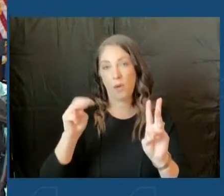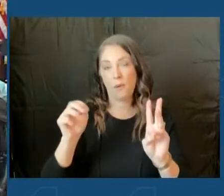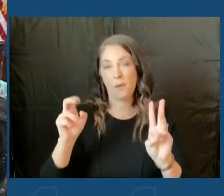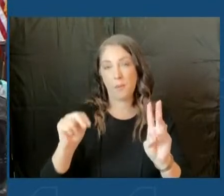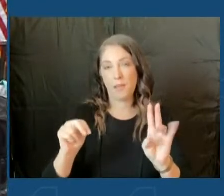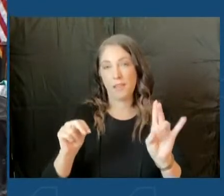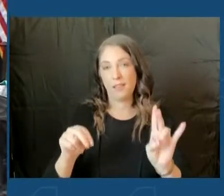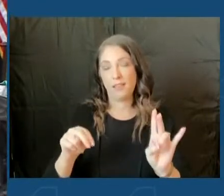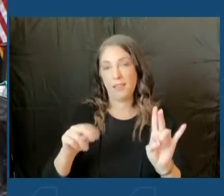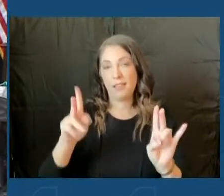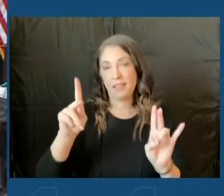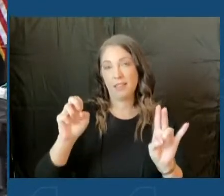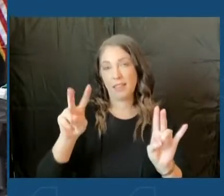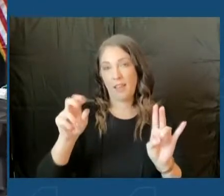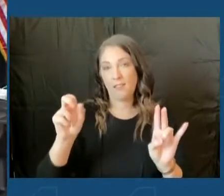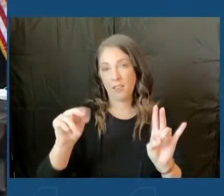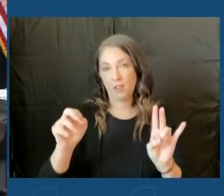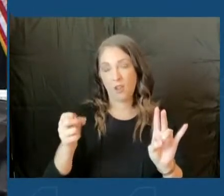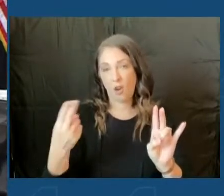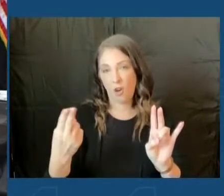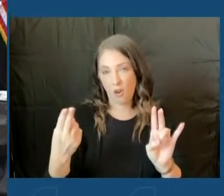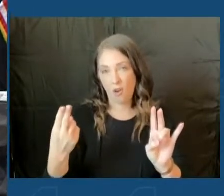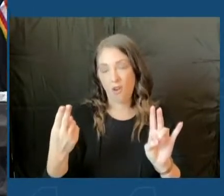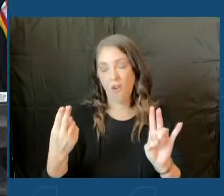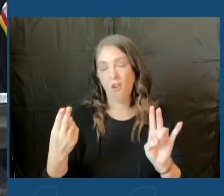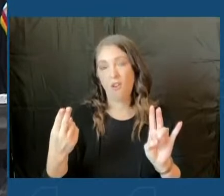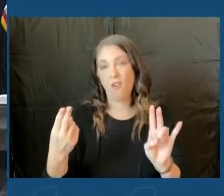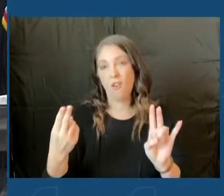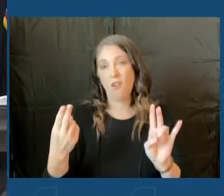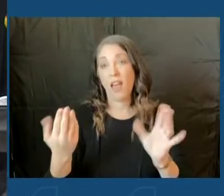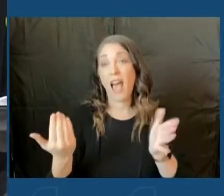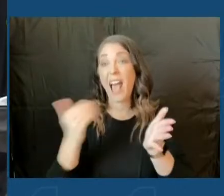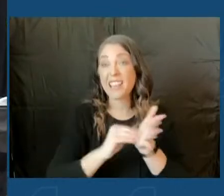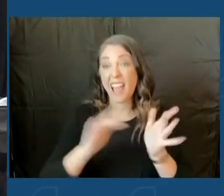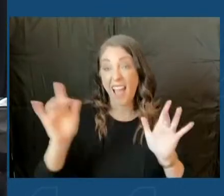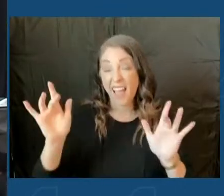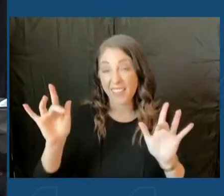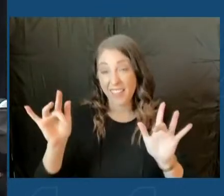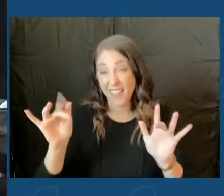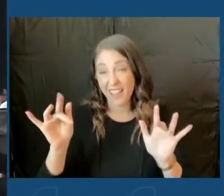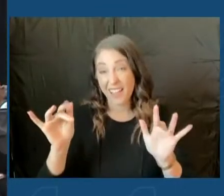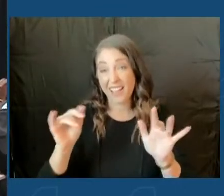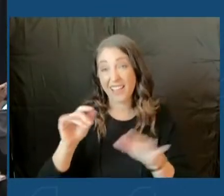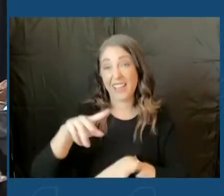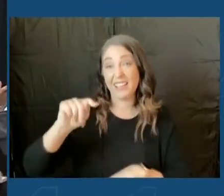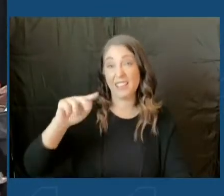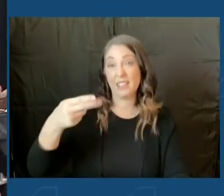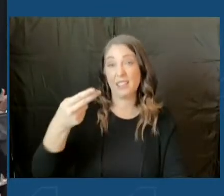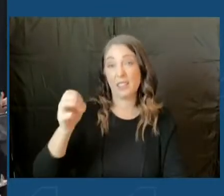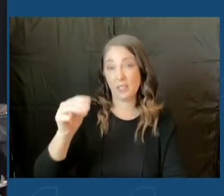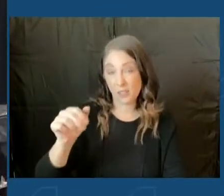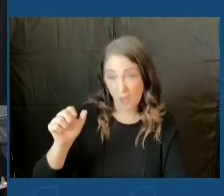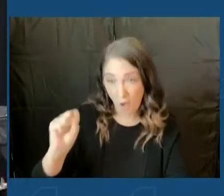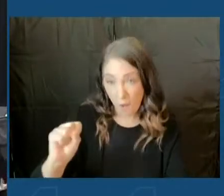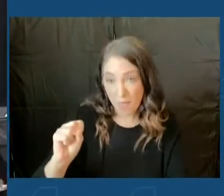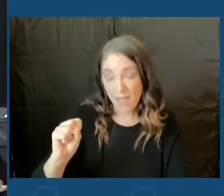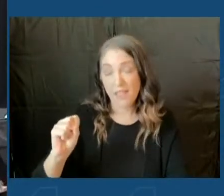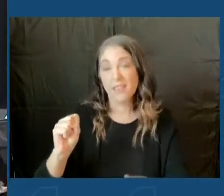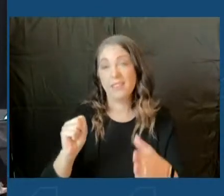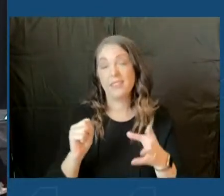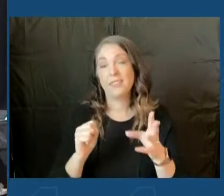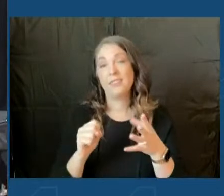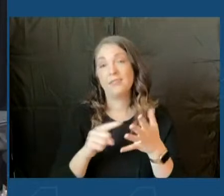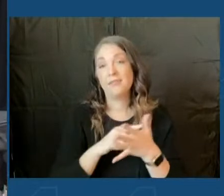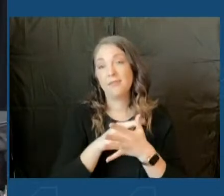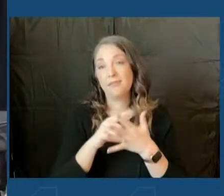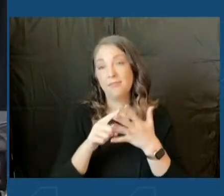Brian Kavanaugh, again from Long Island, Senator Kevin Thomas, and